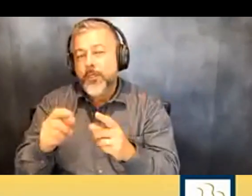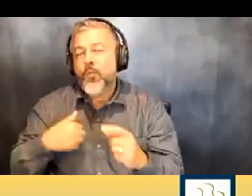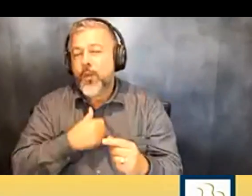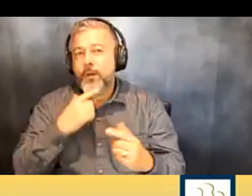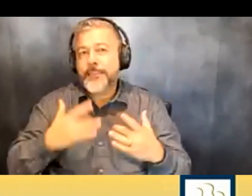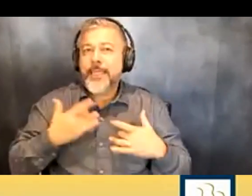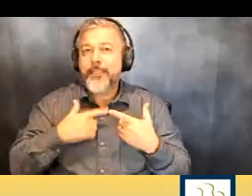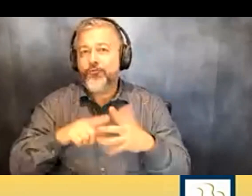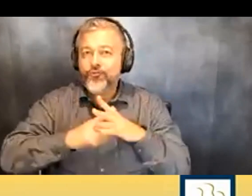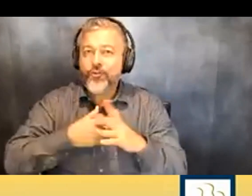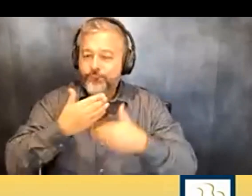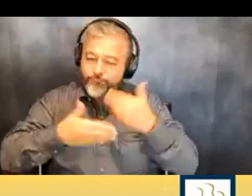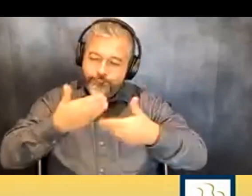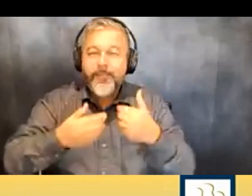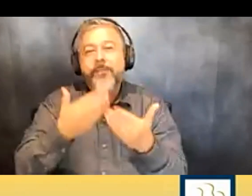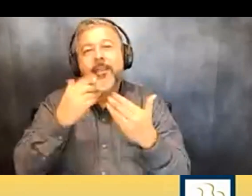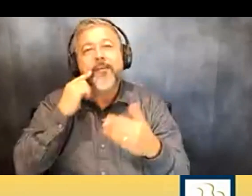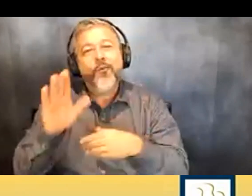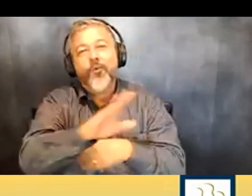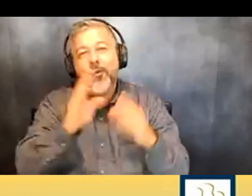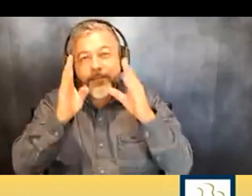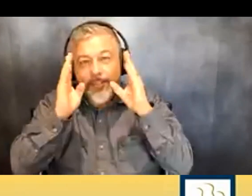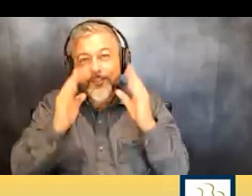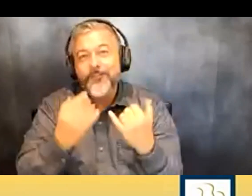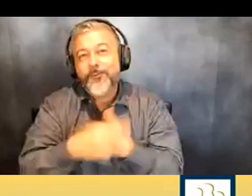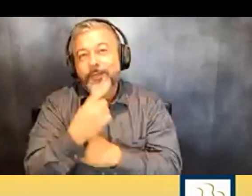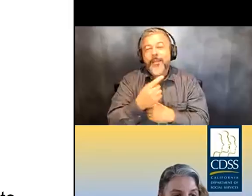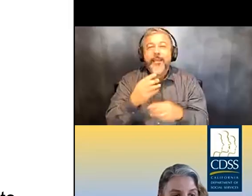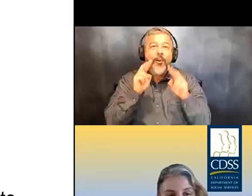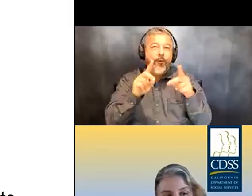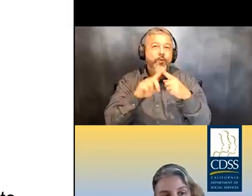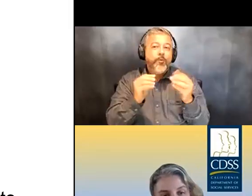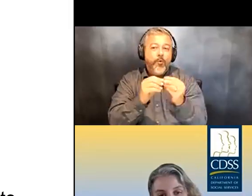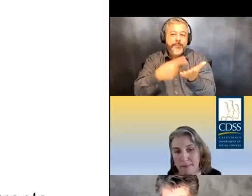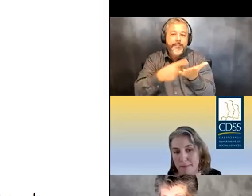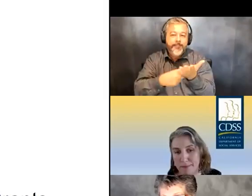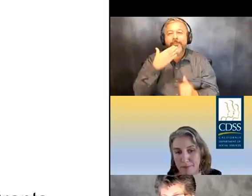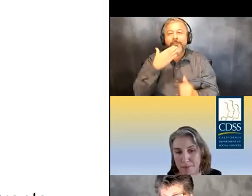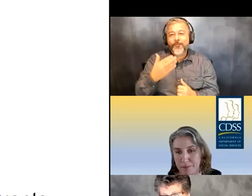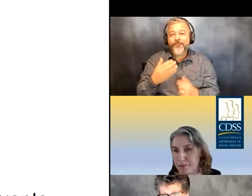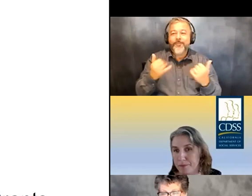all moving. So thank you for giving me the time today, and looking forward to the discussion.